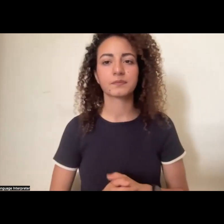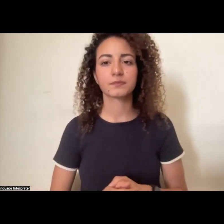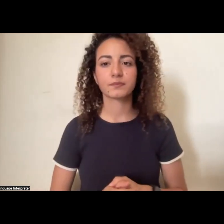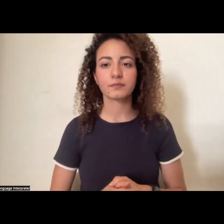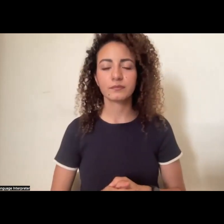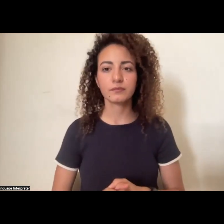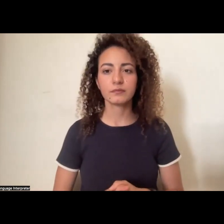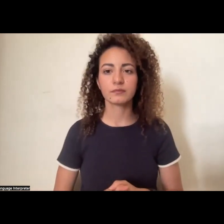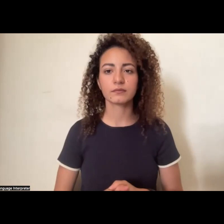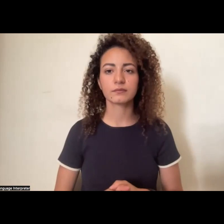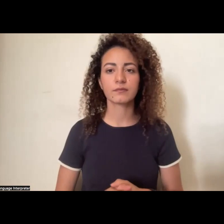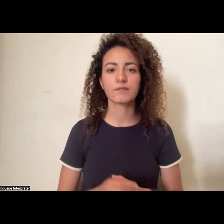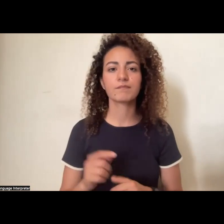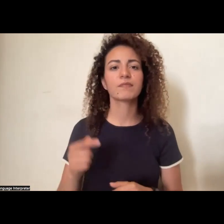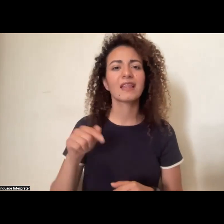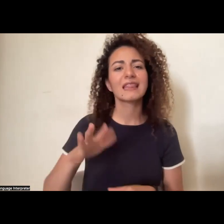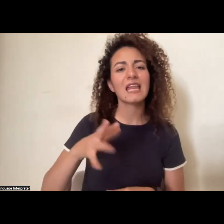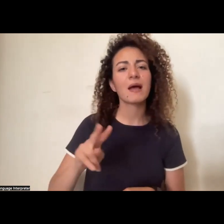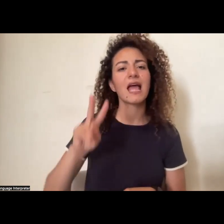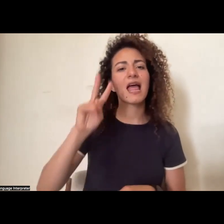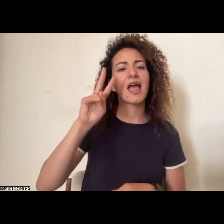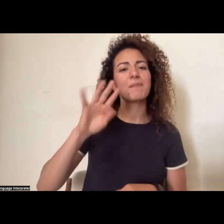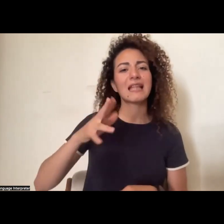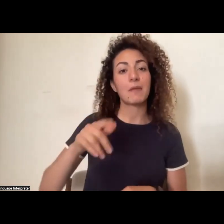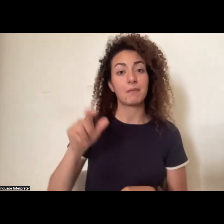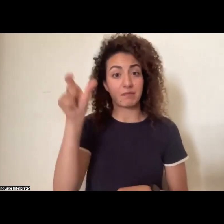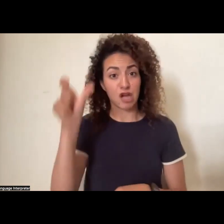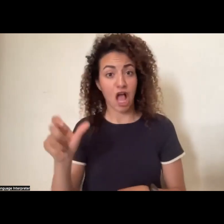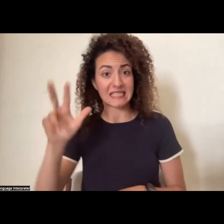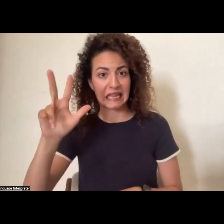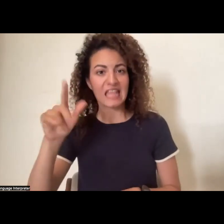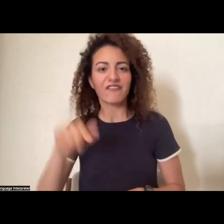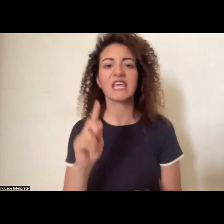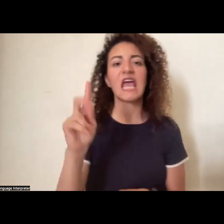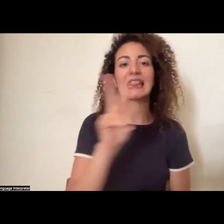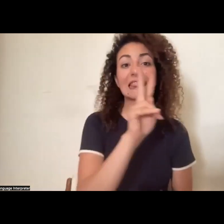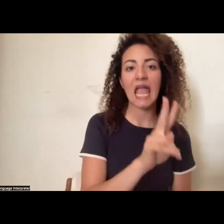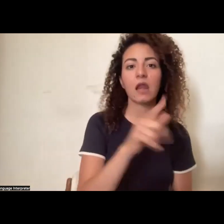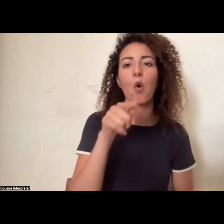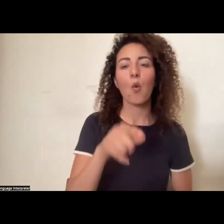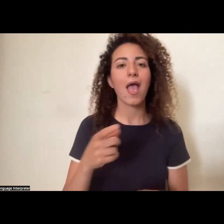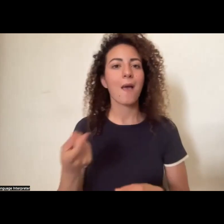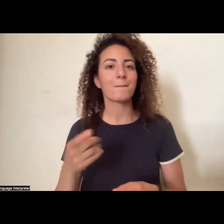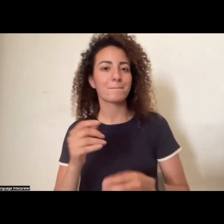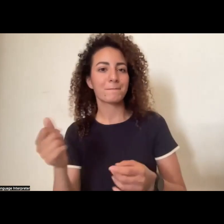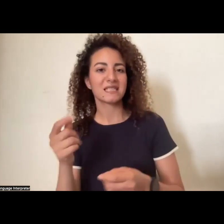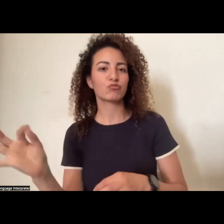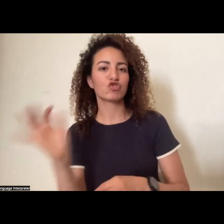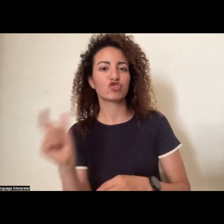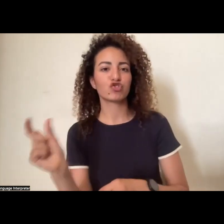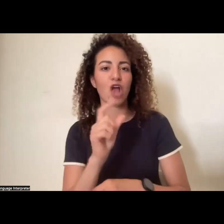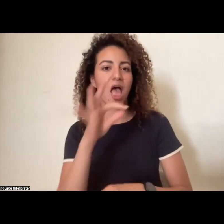So basically, up to 2/3 of households with a member of disability are living in the lowest income quintile, compared to fewer